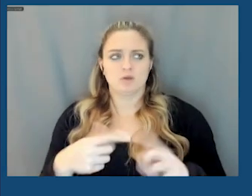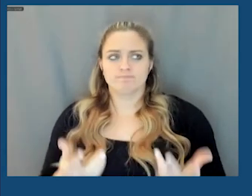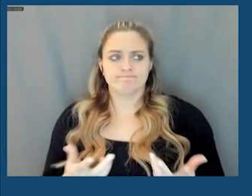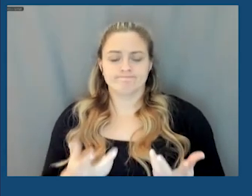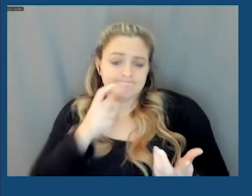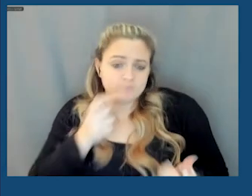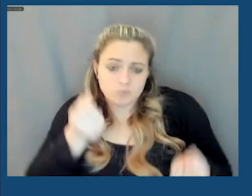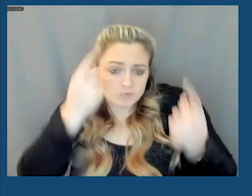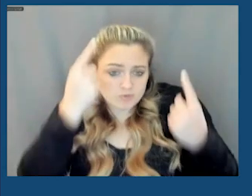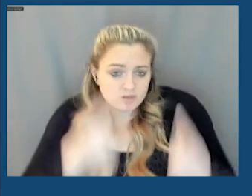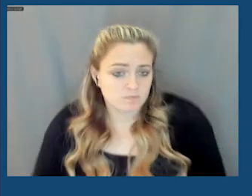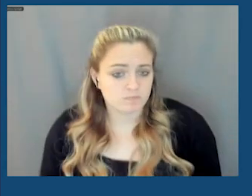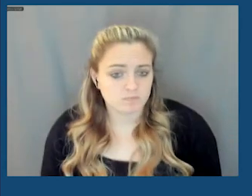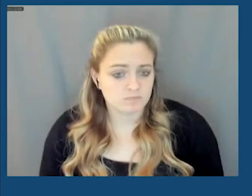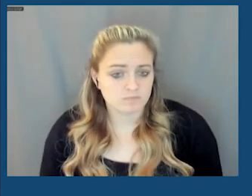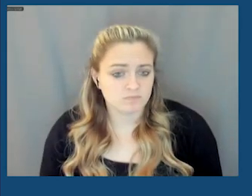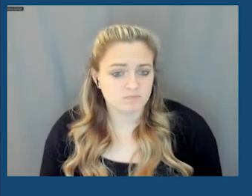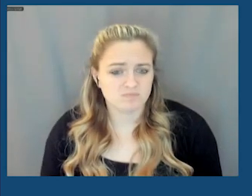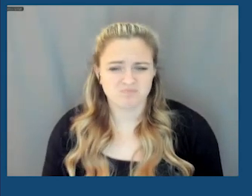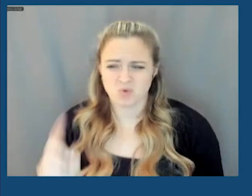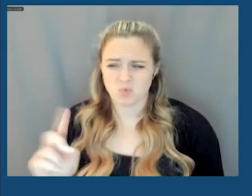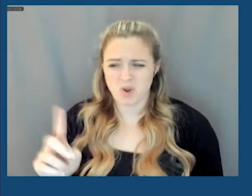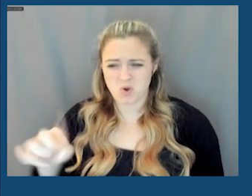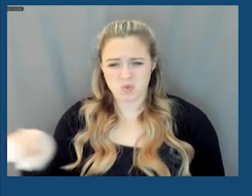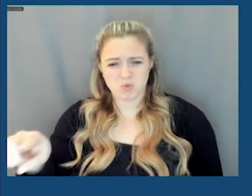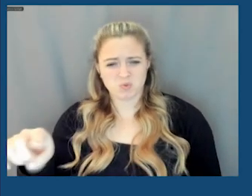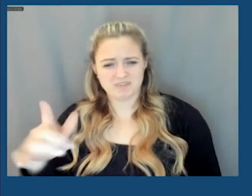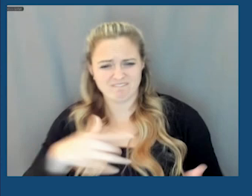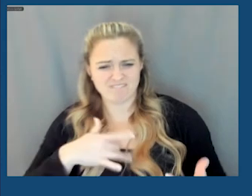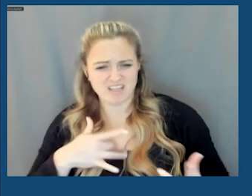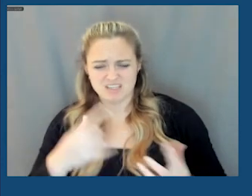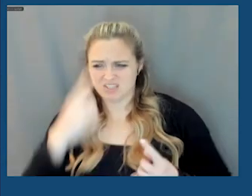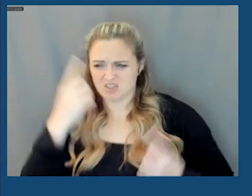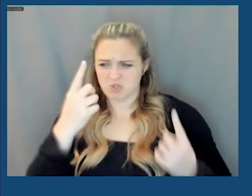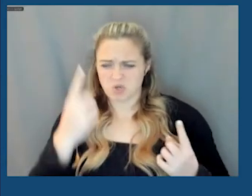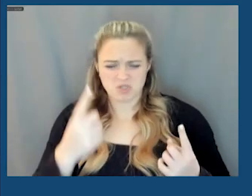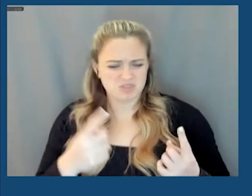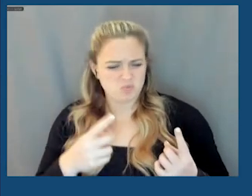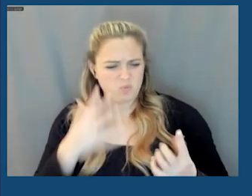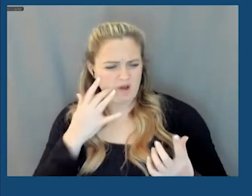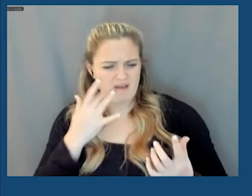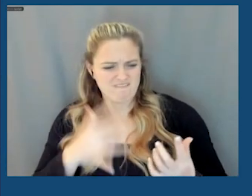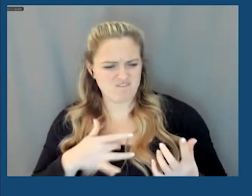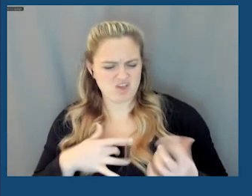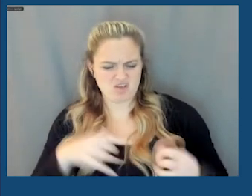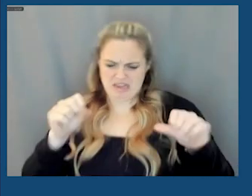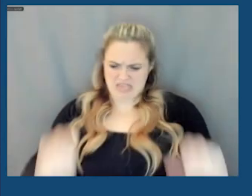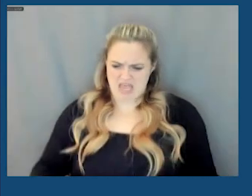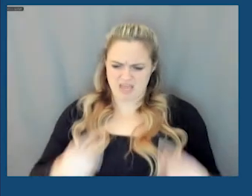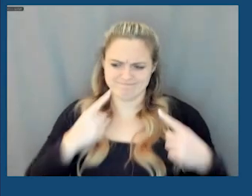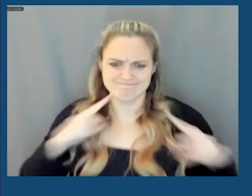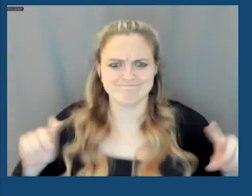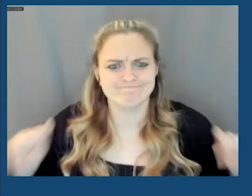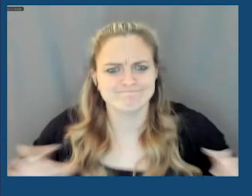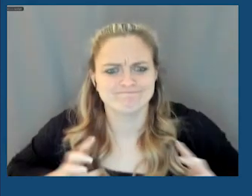understand where these forces are coming from, why they're feeling more empowered than ever before, why they're so visible now.